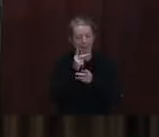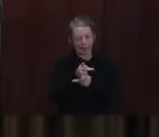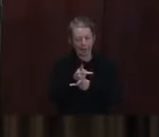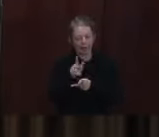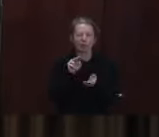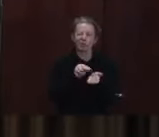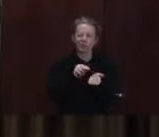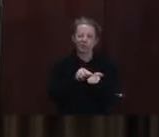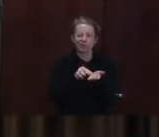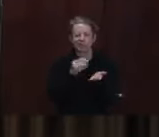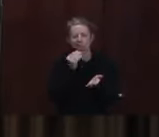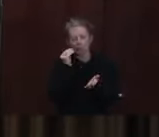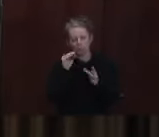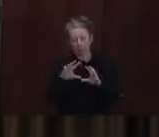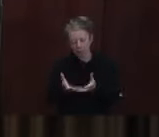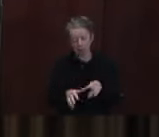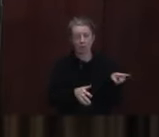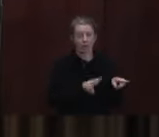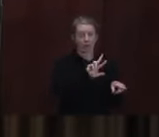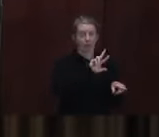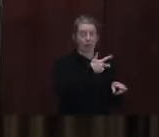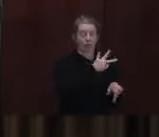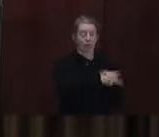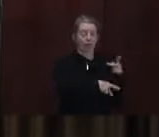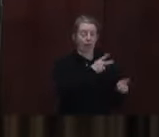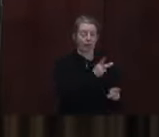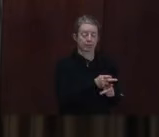nursing facility types, and then the third one is the